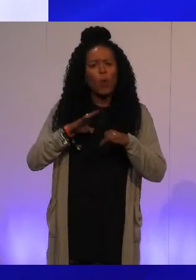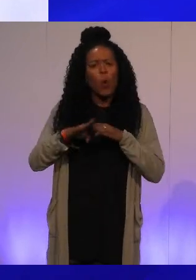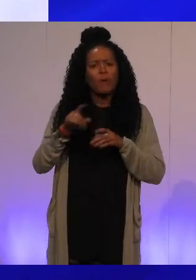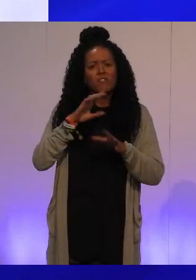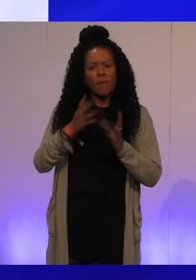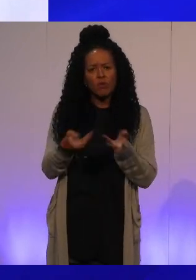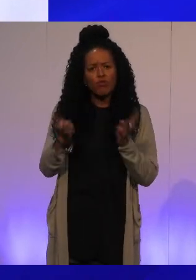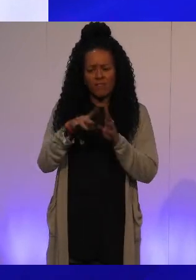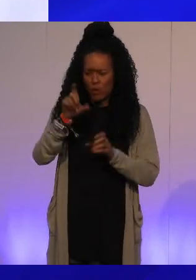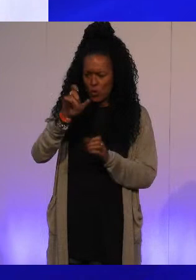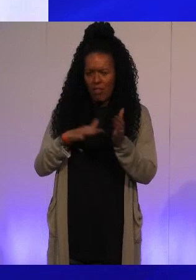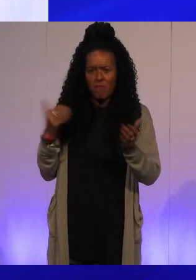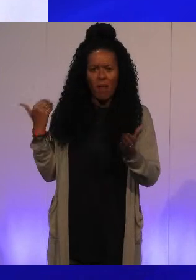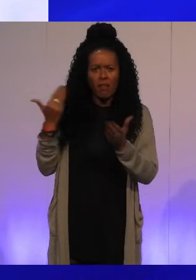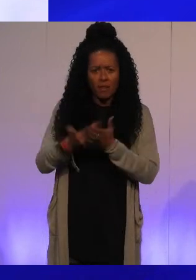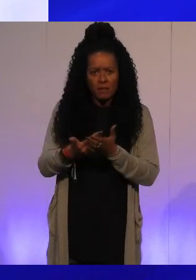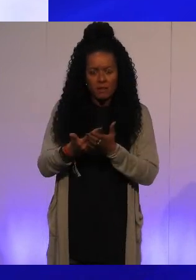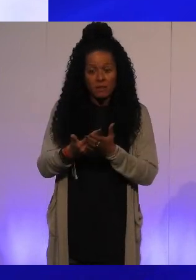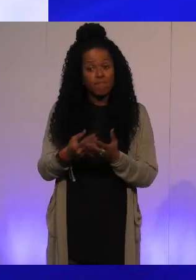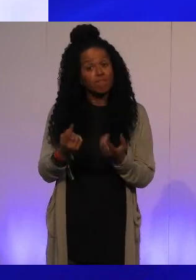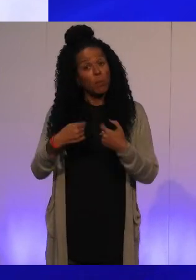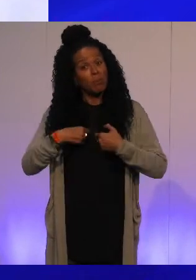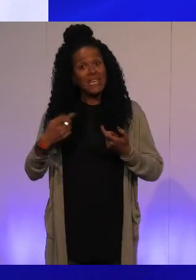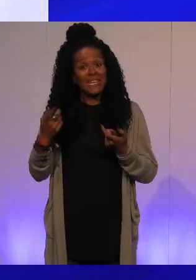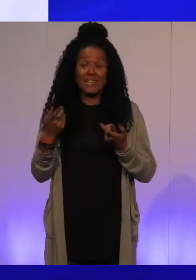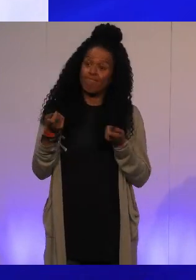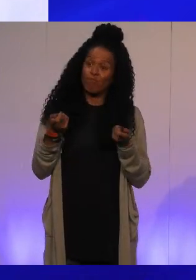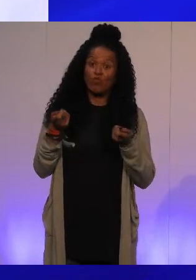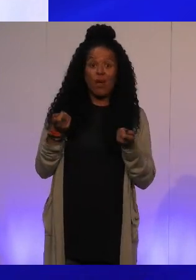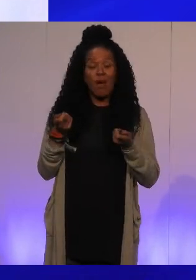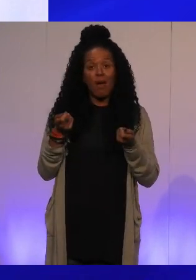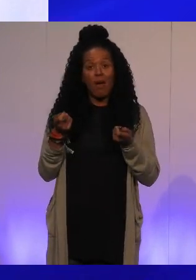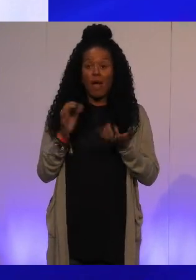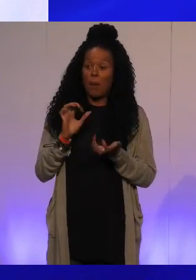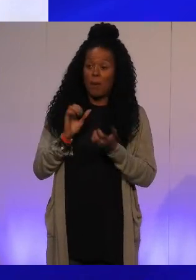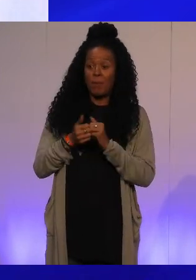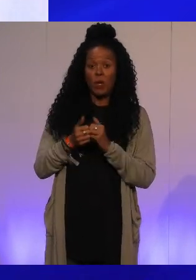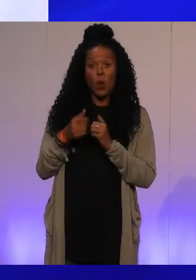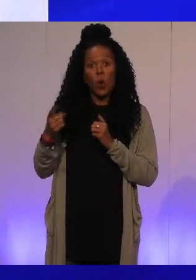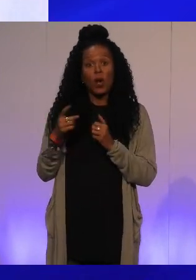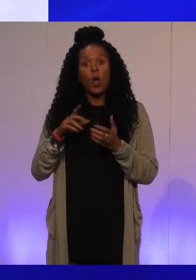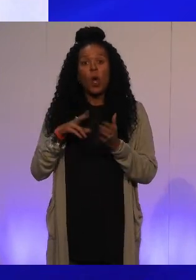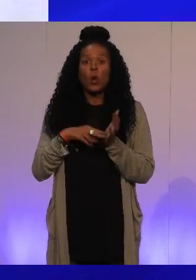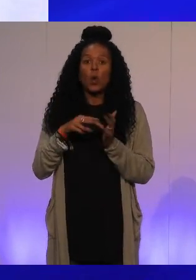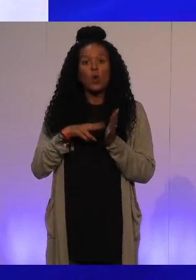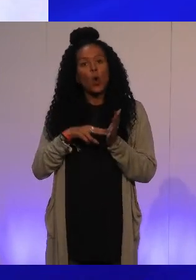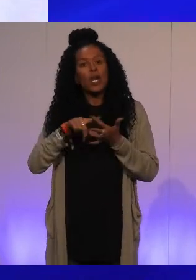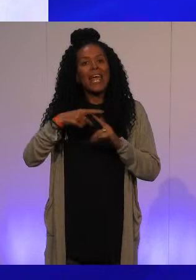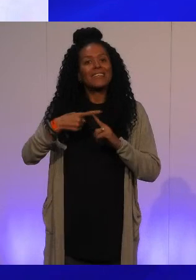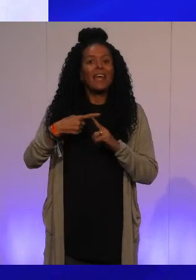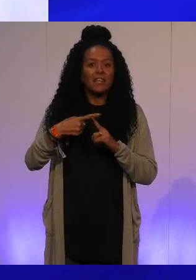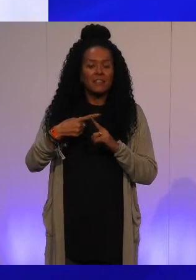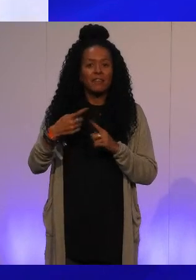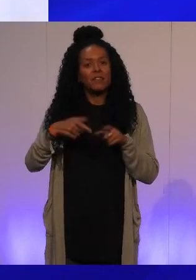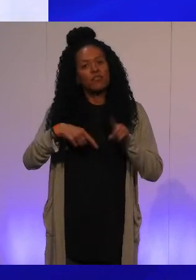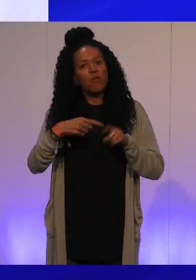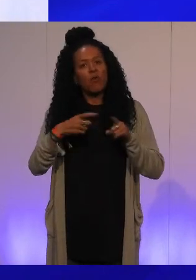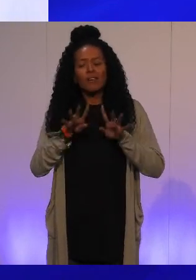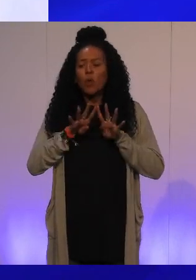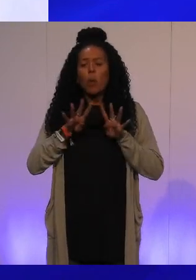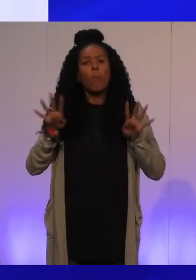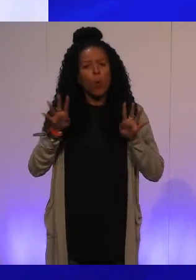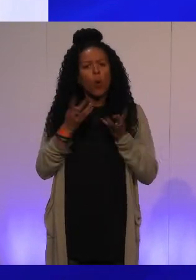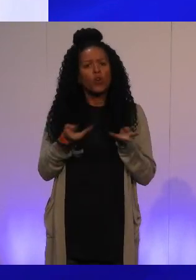months. But for me as the Chair and for my colleague non-executive directors on the board of the